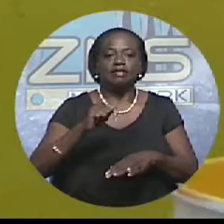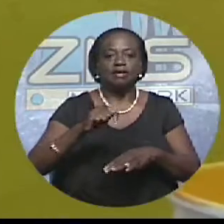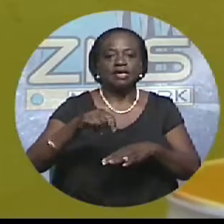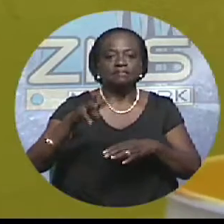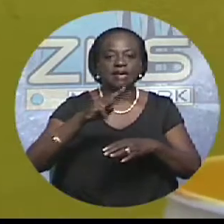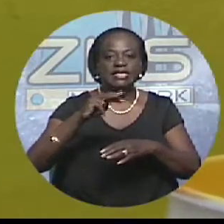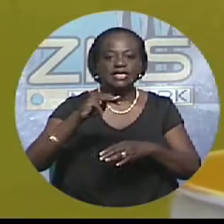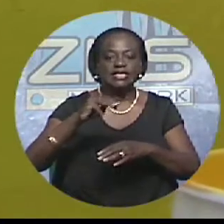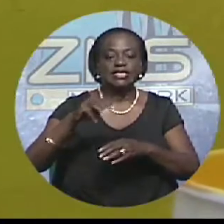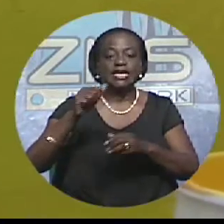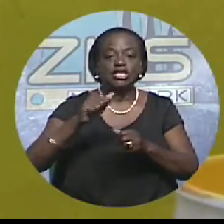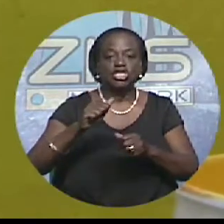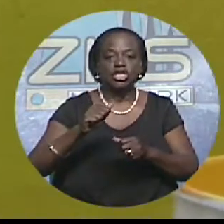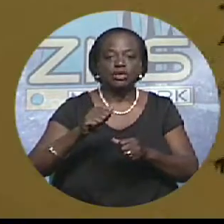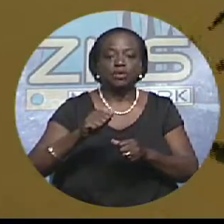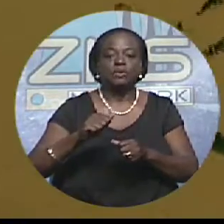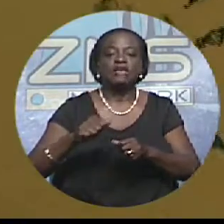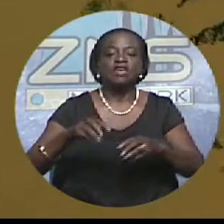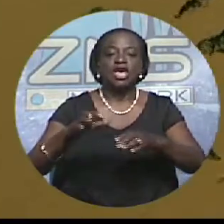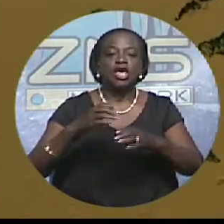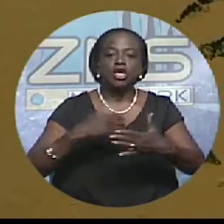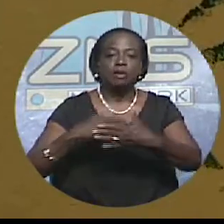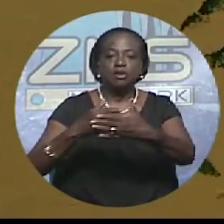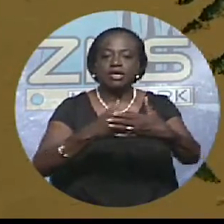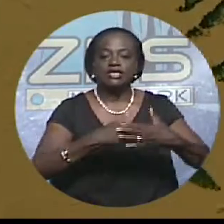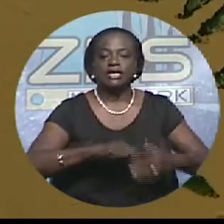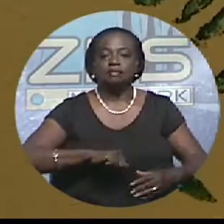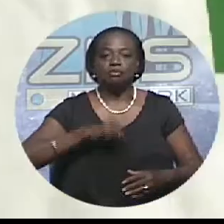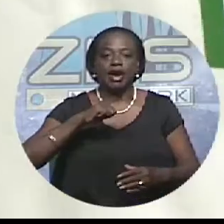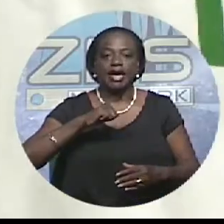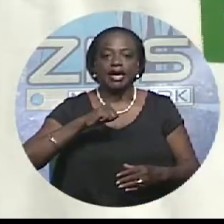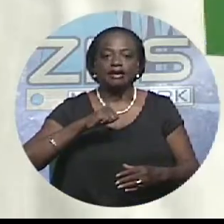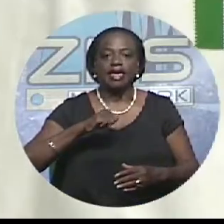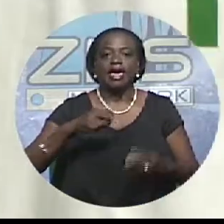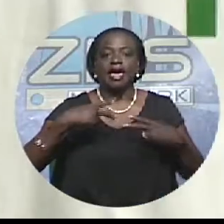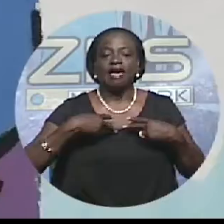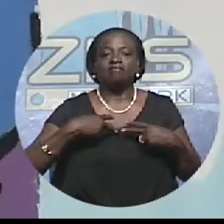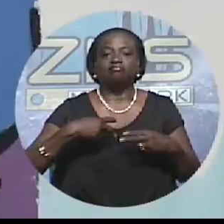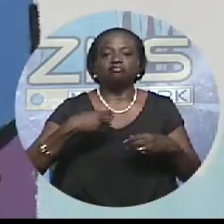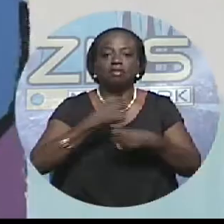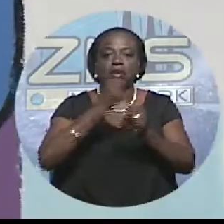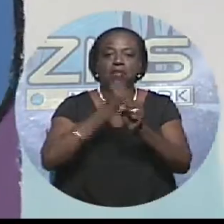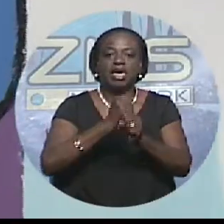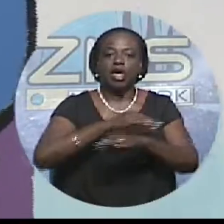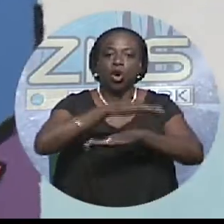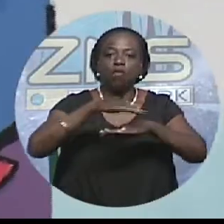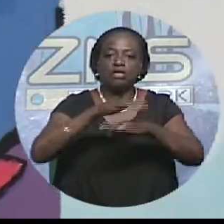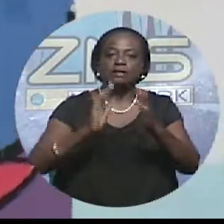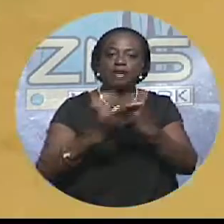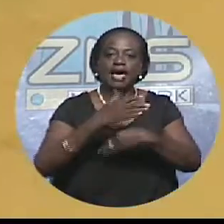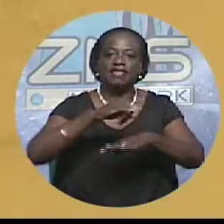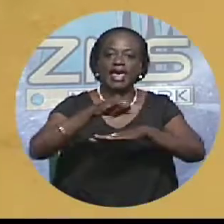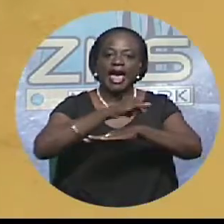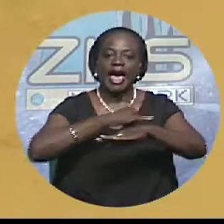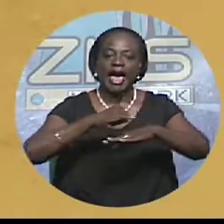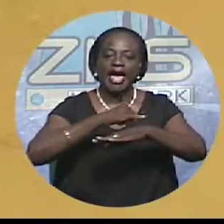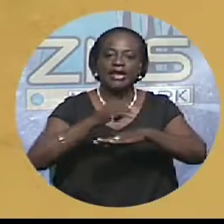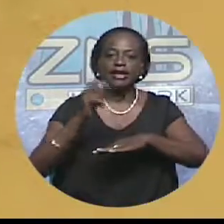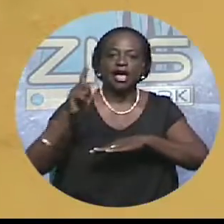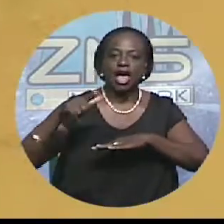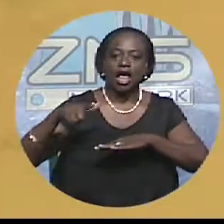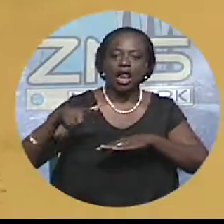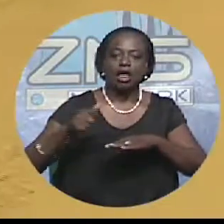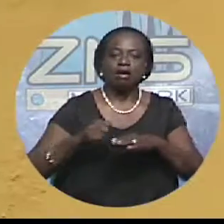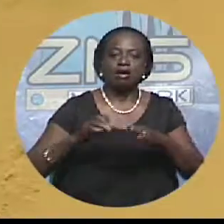pride. The community parks in those areas received makeovers thanks to the Island Luck Cares Foundation. The efforts were a part of the